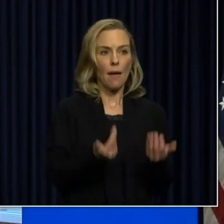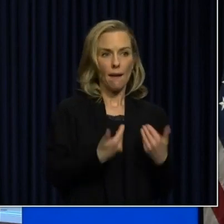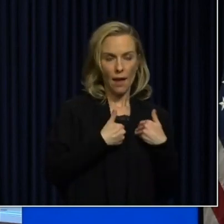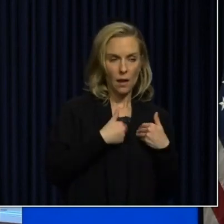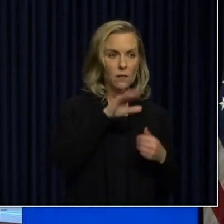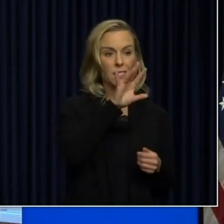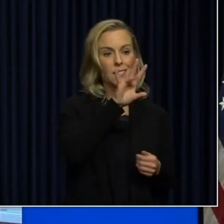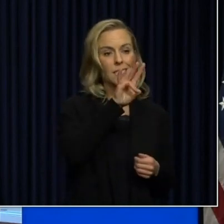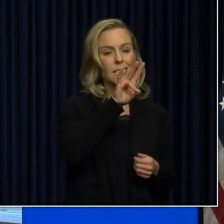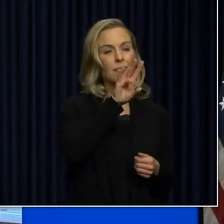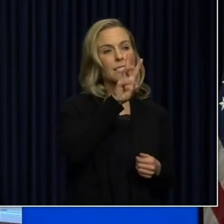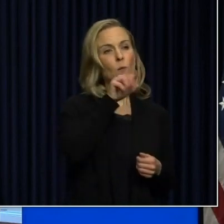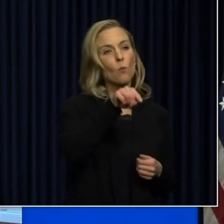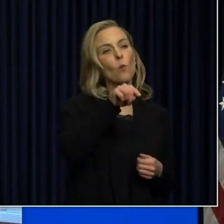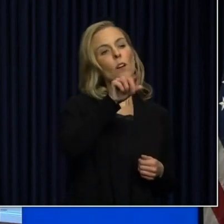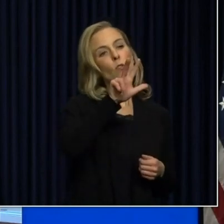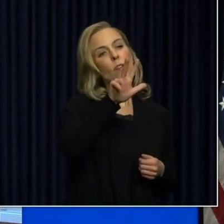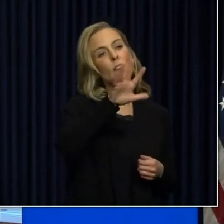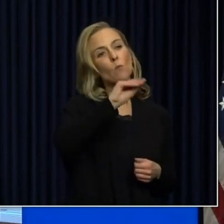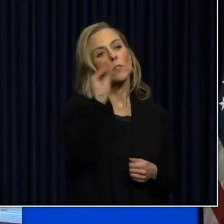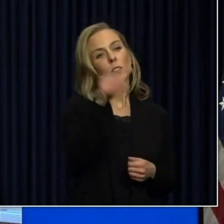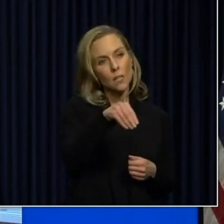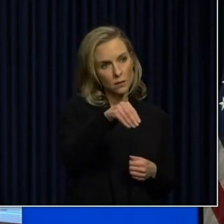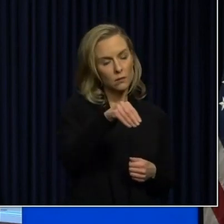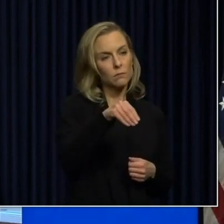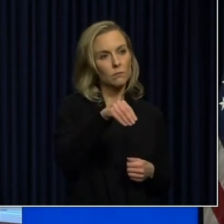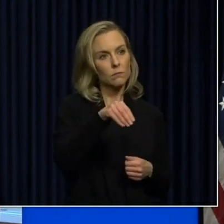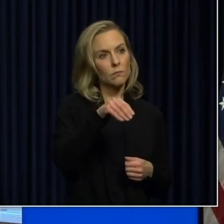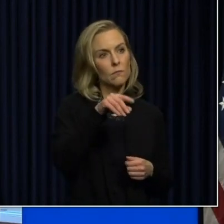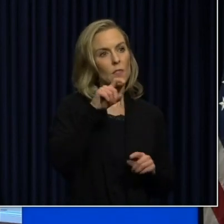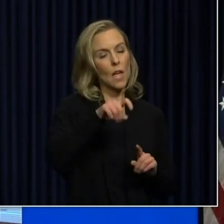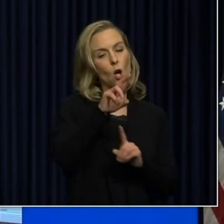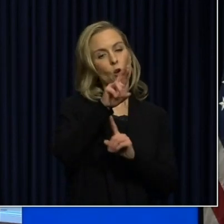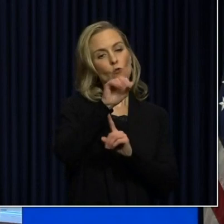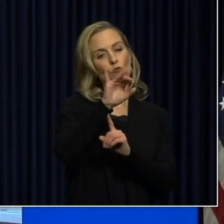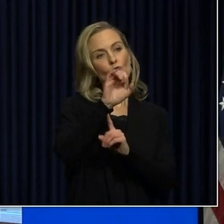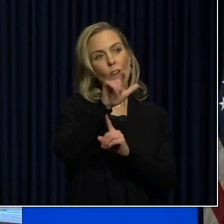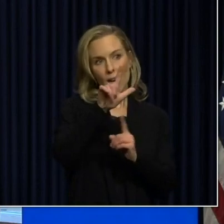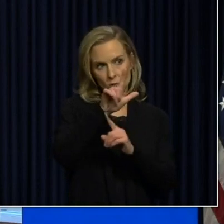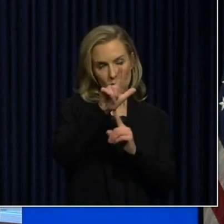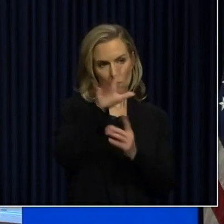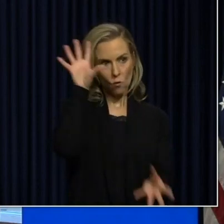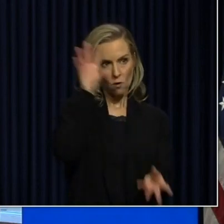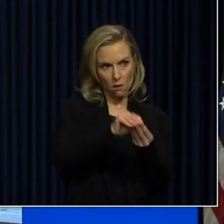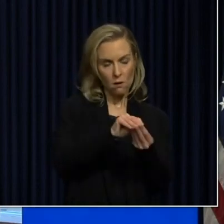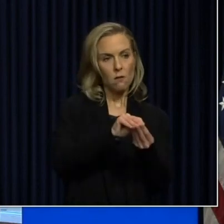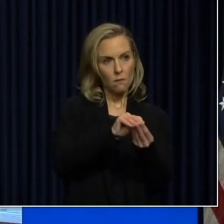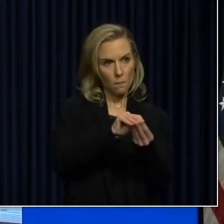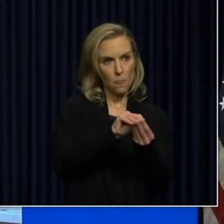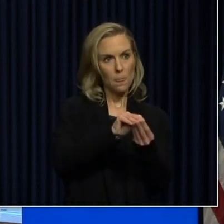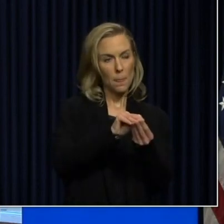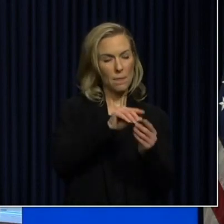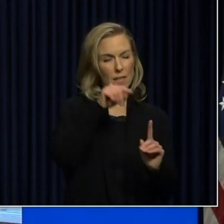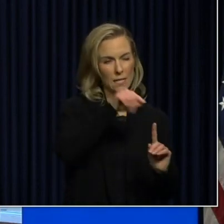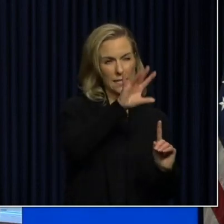know 76.35% of the racial data for total cases. Of